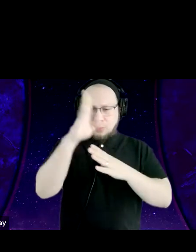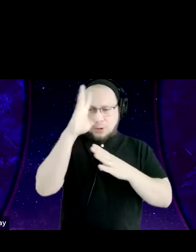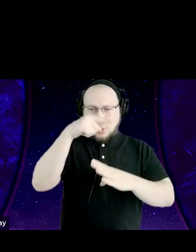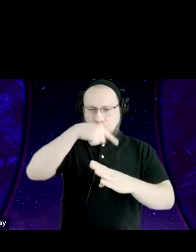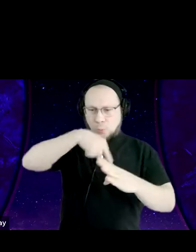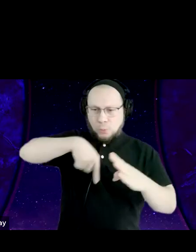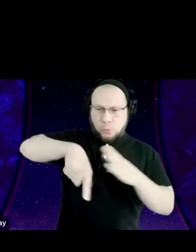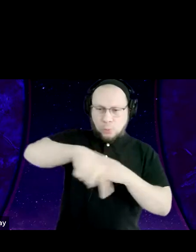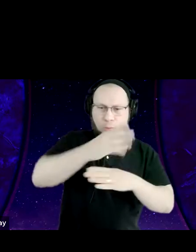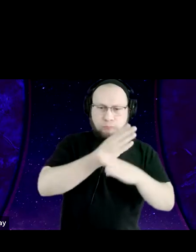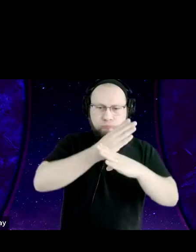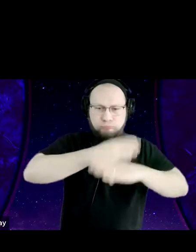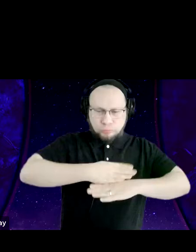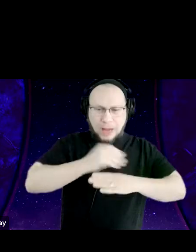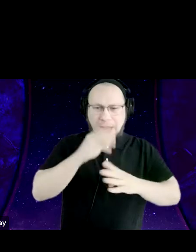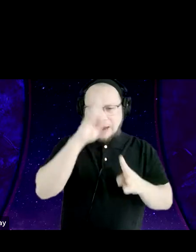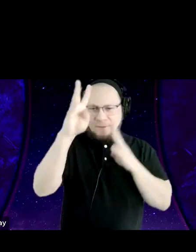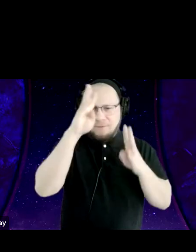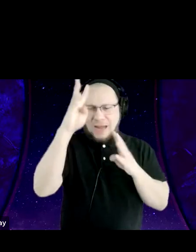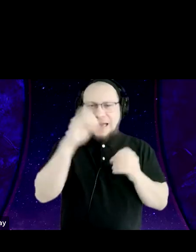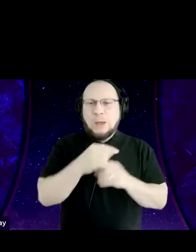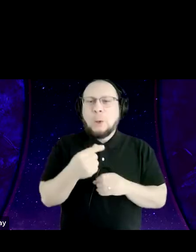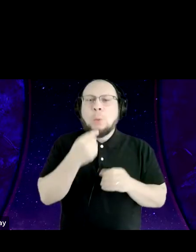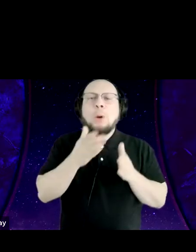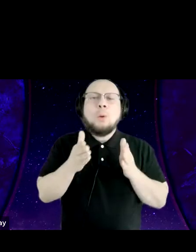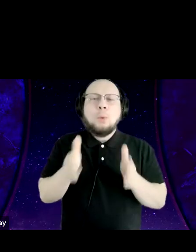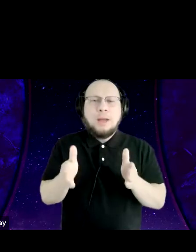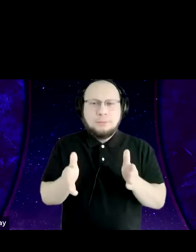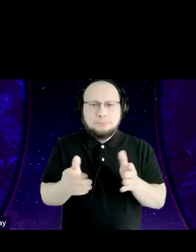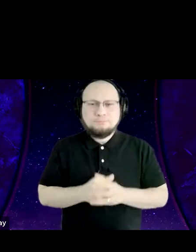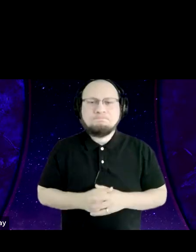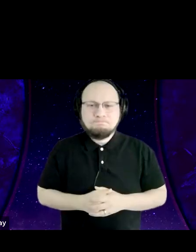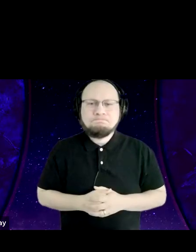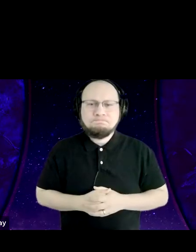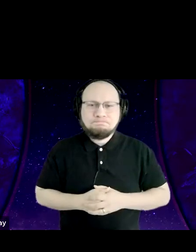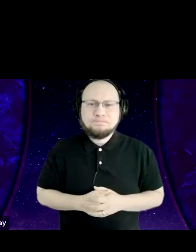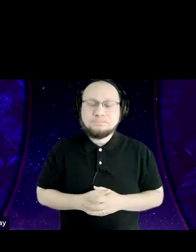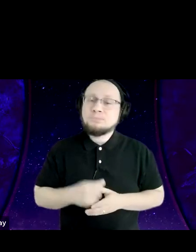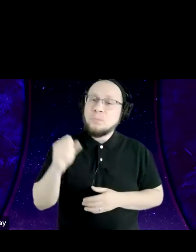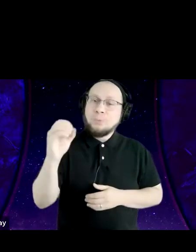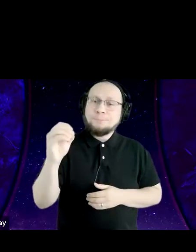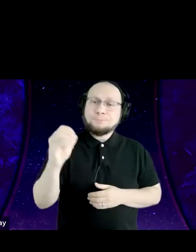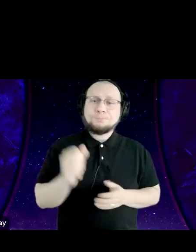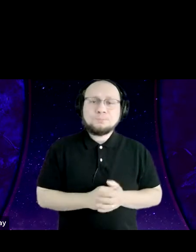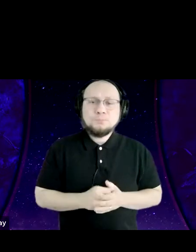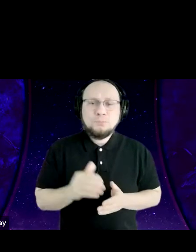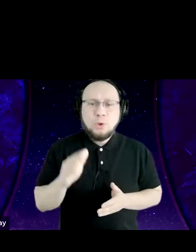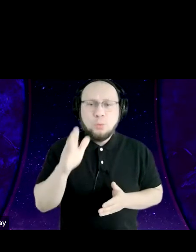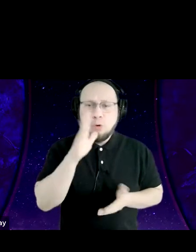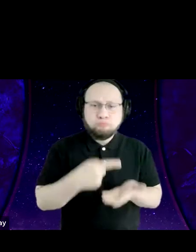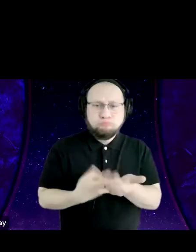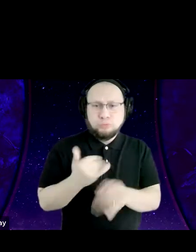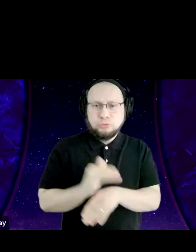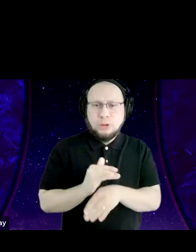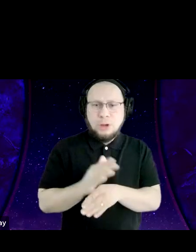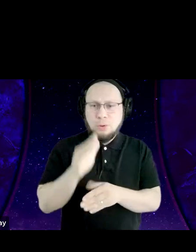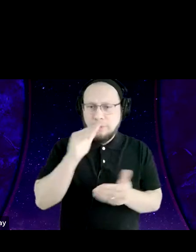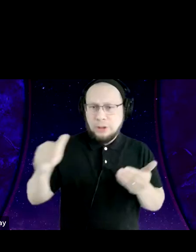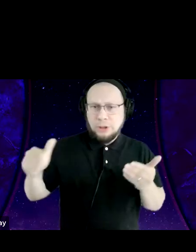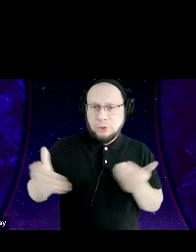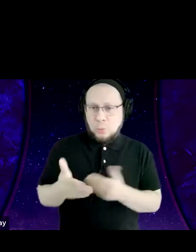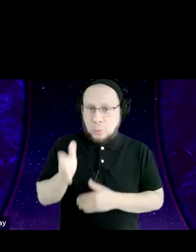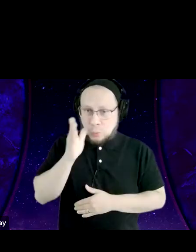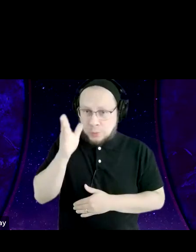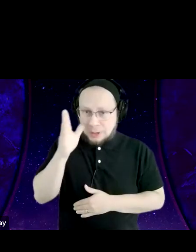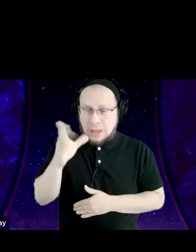the way that I think only a queer sensibility teaches you how to bring. So we're gonna be doing that with a new friend who I'm gonna introduce you to, and